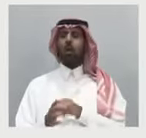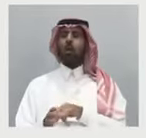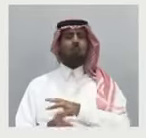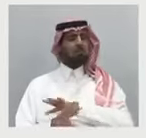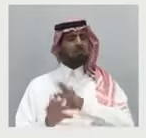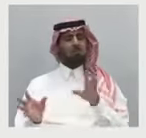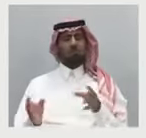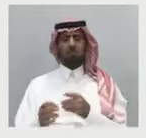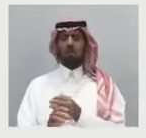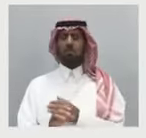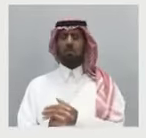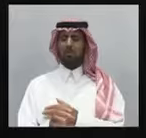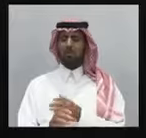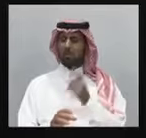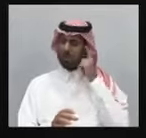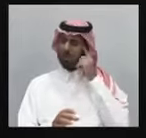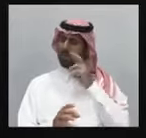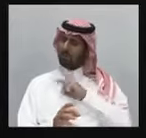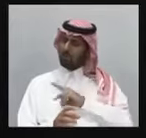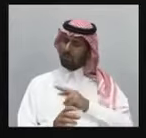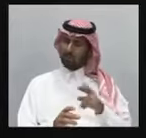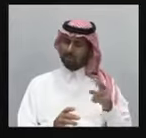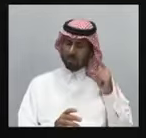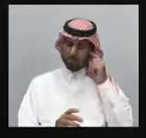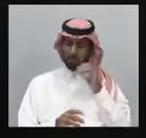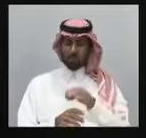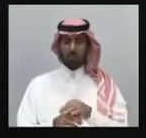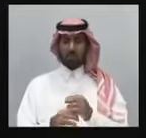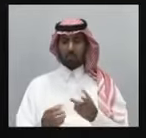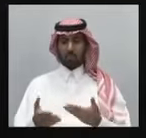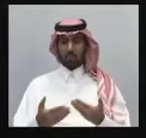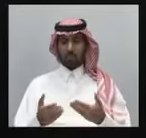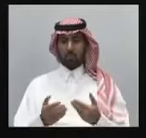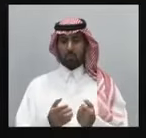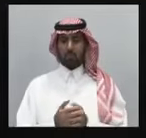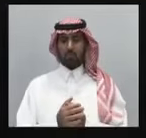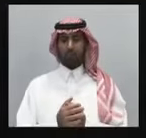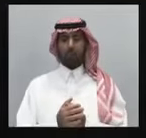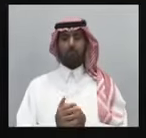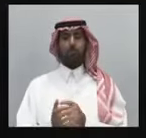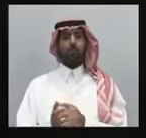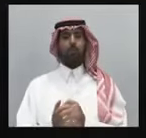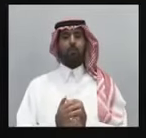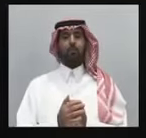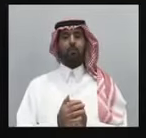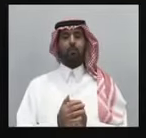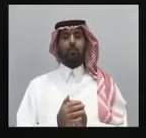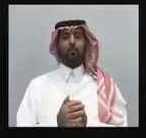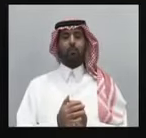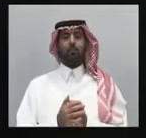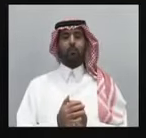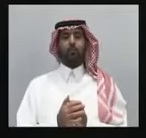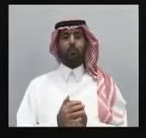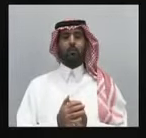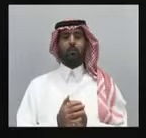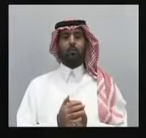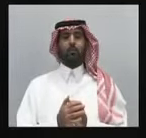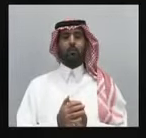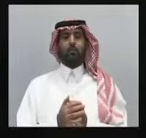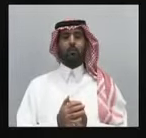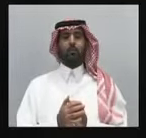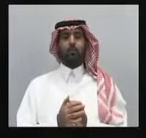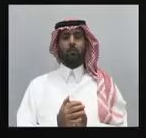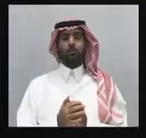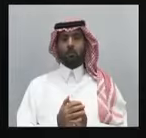are working with people, different types of people. You have to know how to deal time and people. Okay, and I